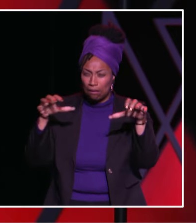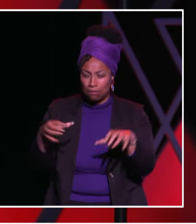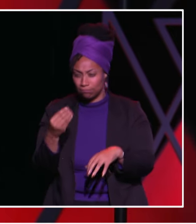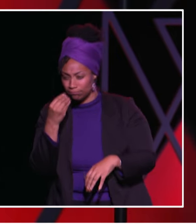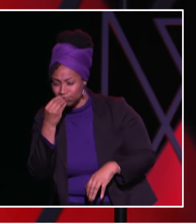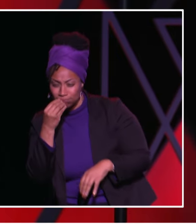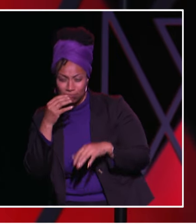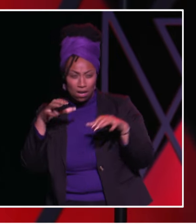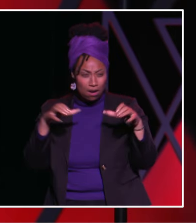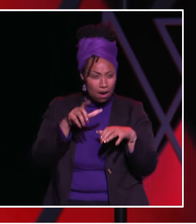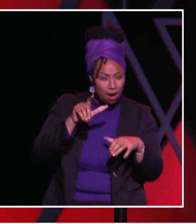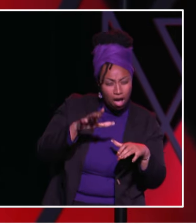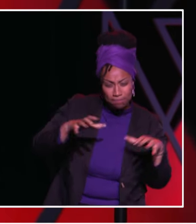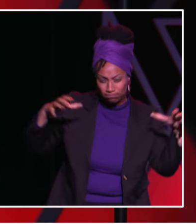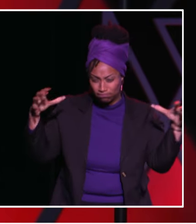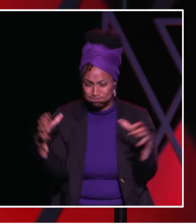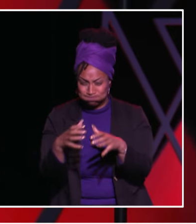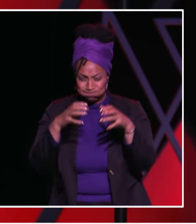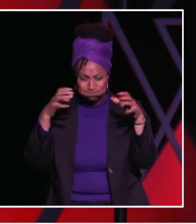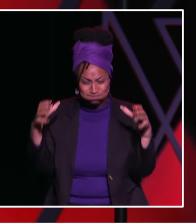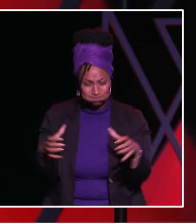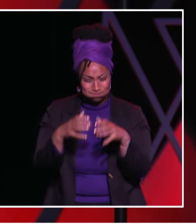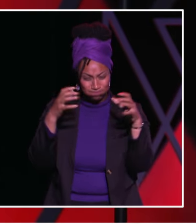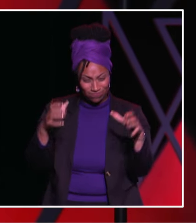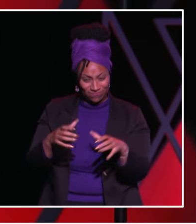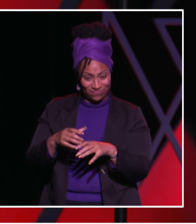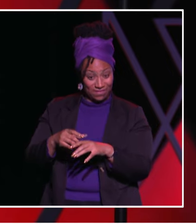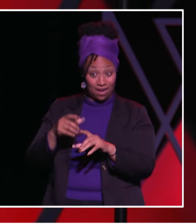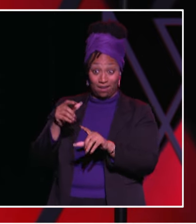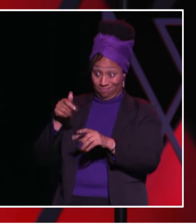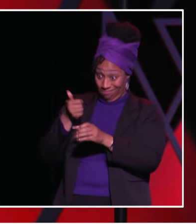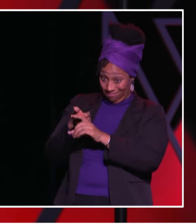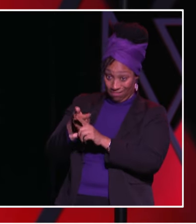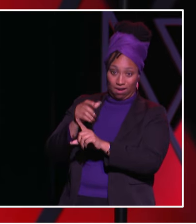Alley Jazz Society. Over the past 3